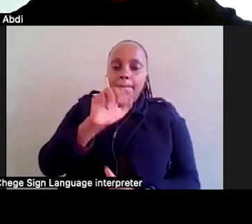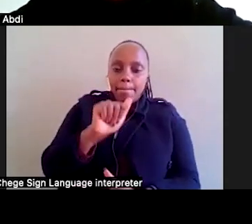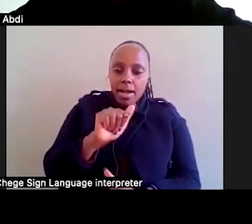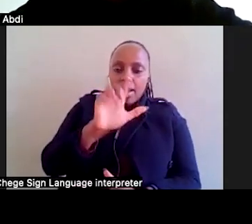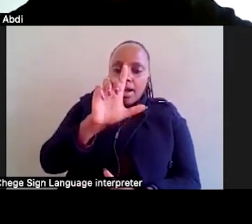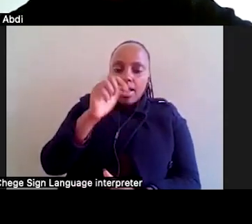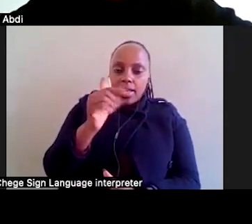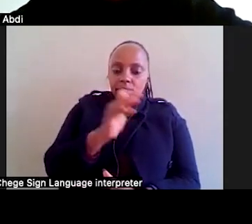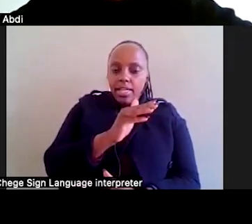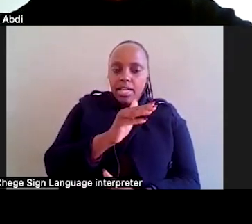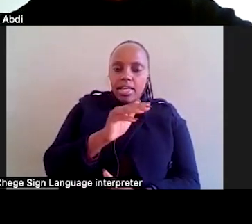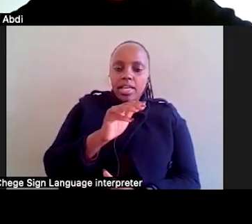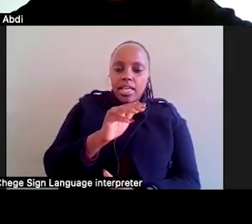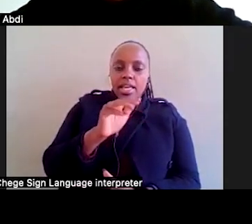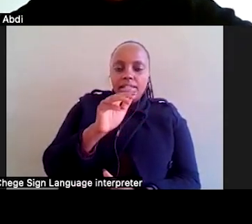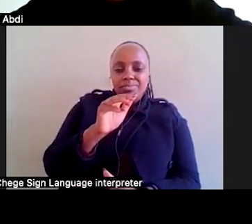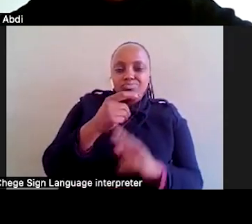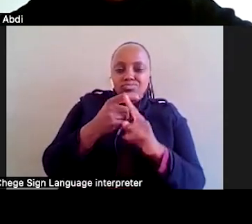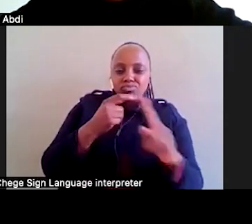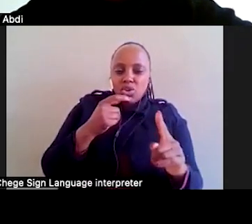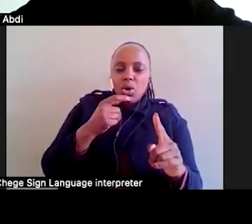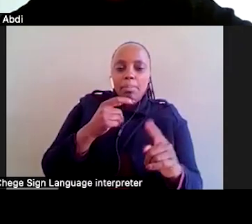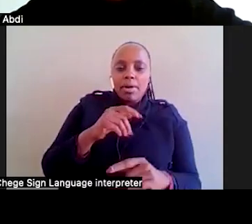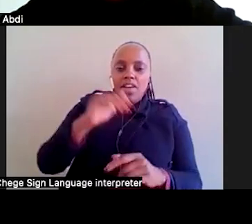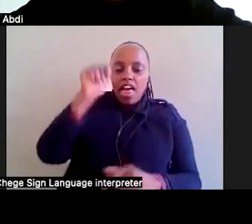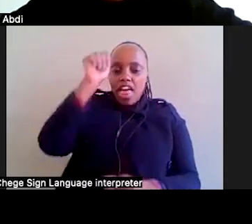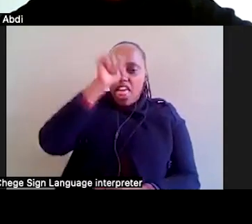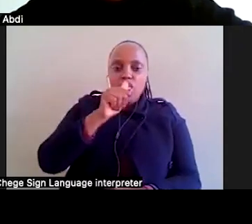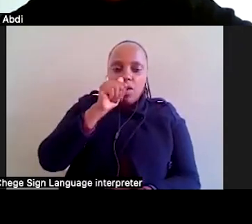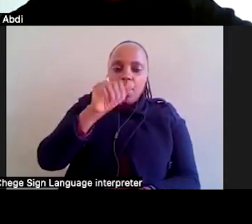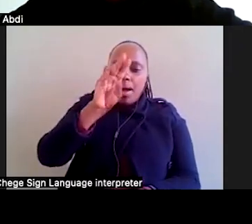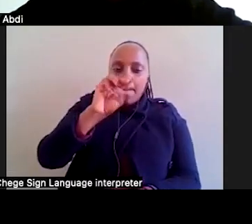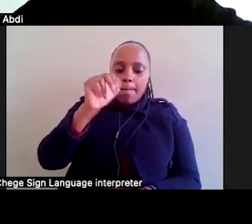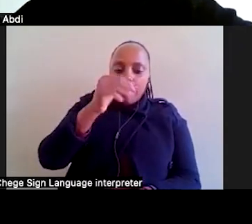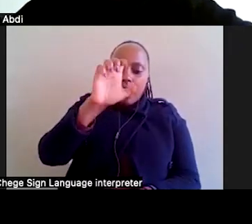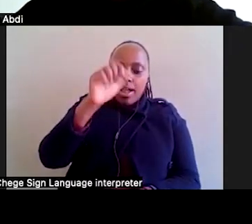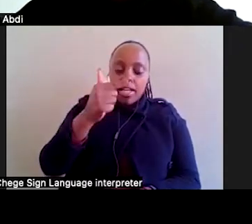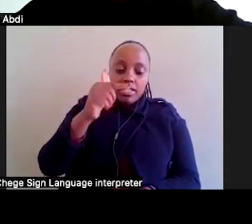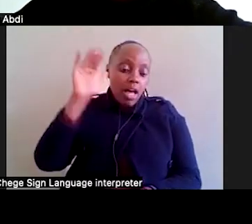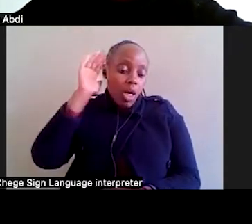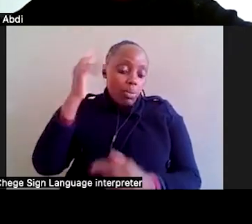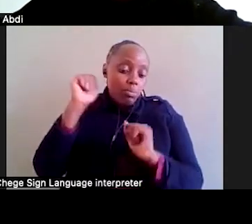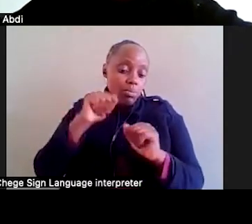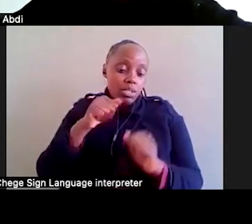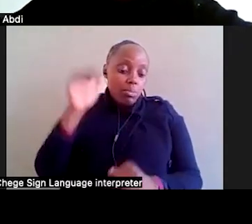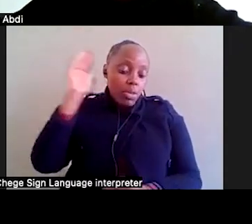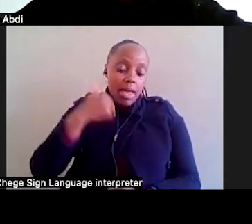Amare Deresi from Ethiopia. Mallet, I hope you can hear me.